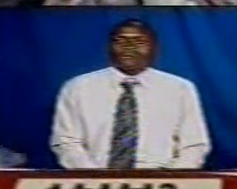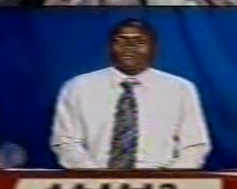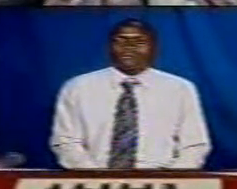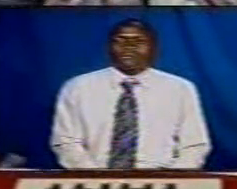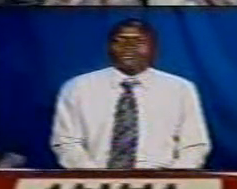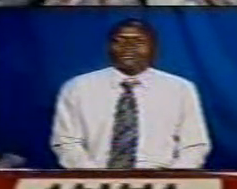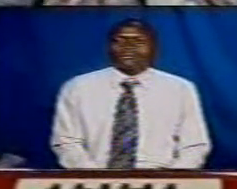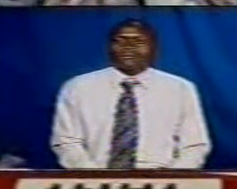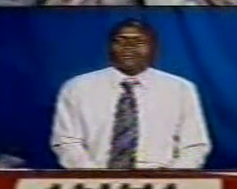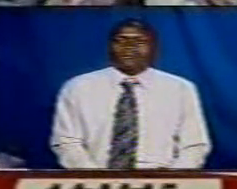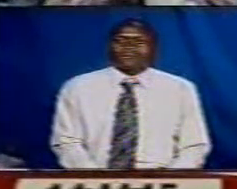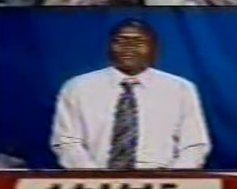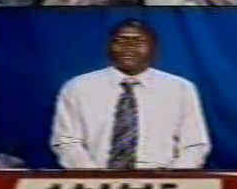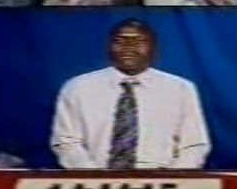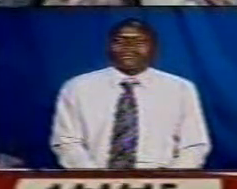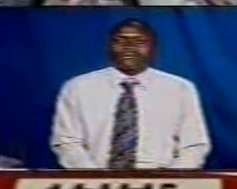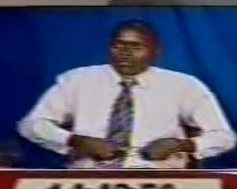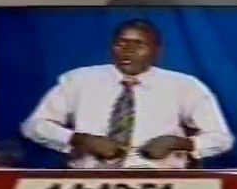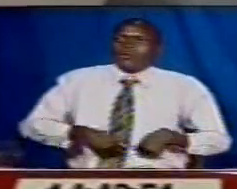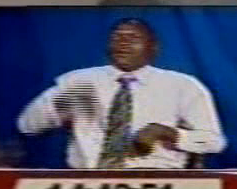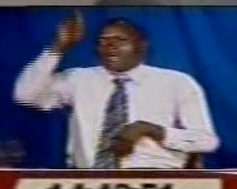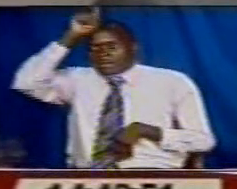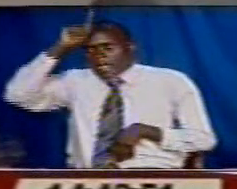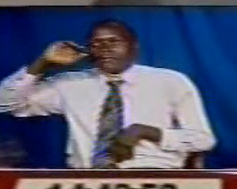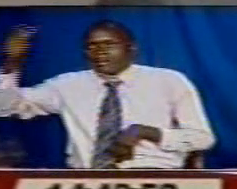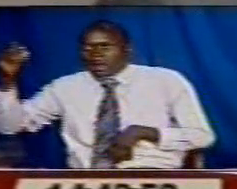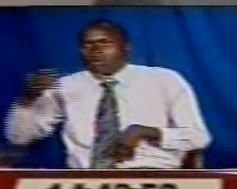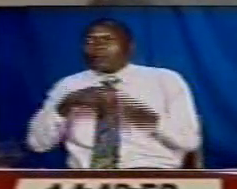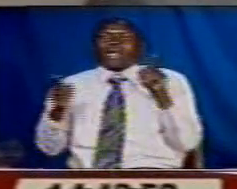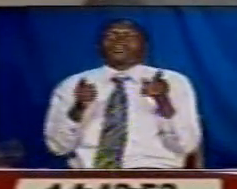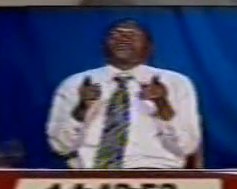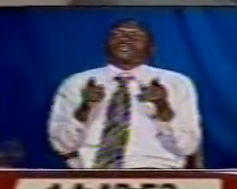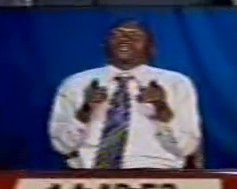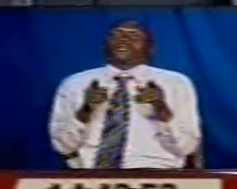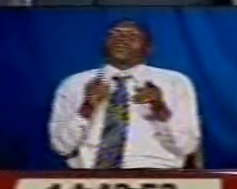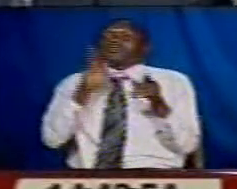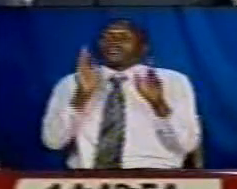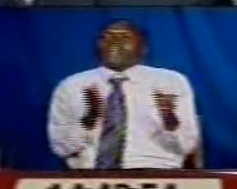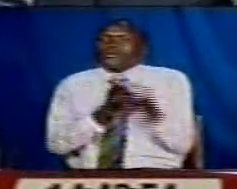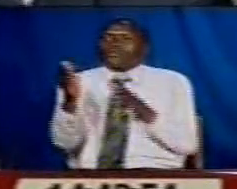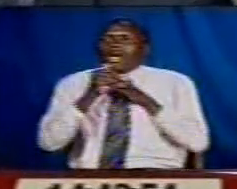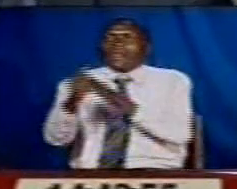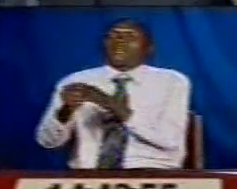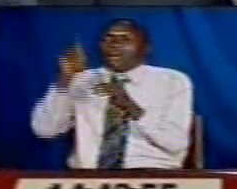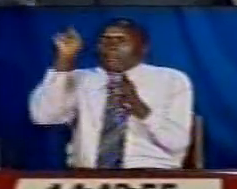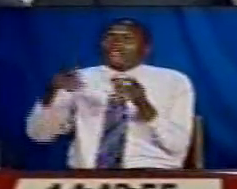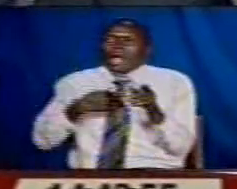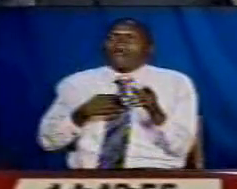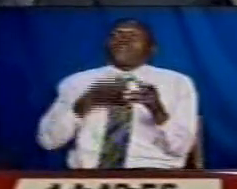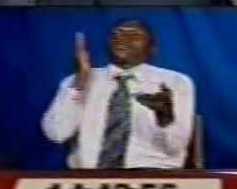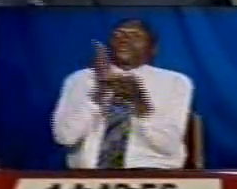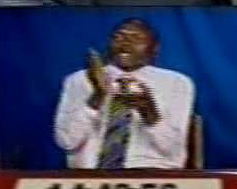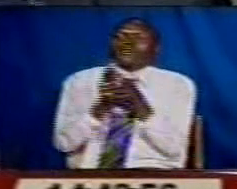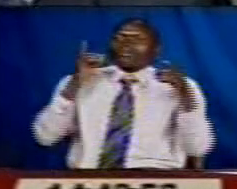the darling of masses to some. Mr. Mbuvi, Mr. Speaker, through your guidance, needs to have the totality of that dressing.